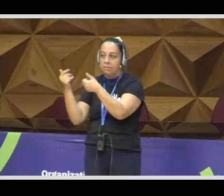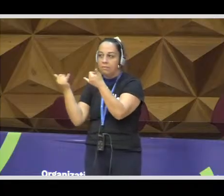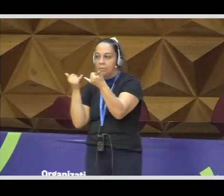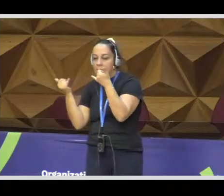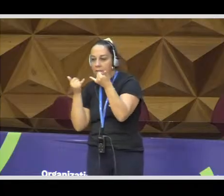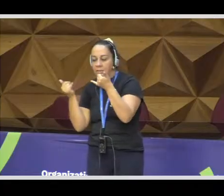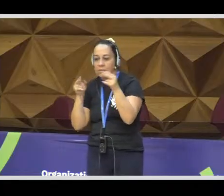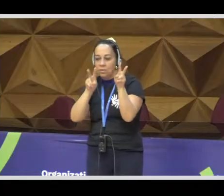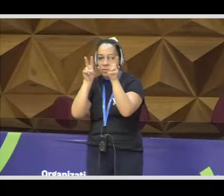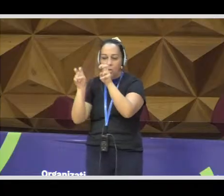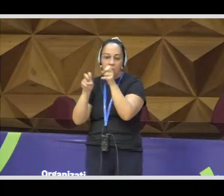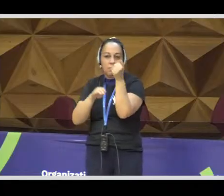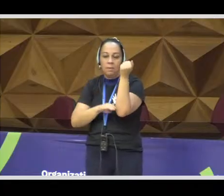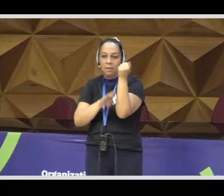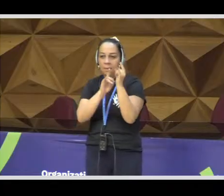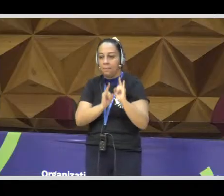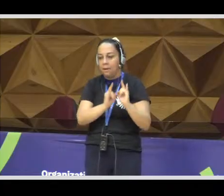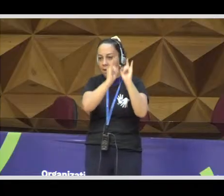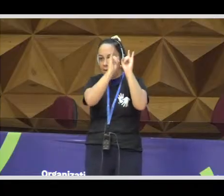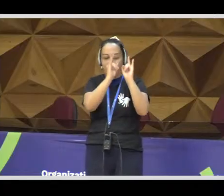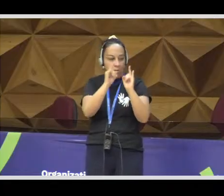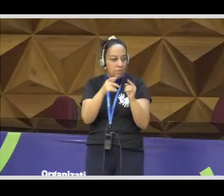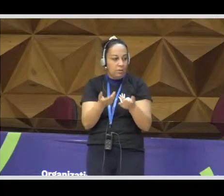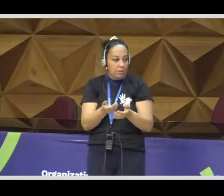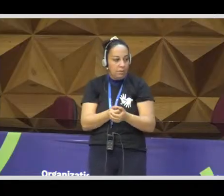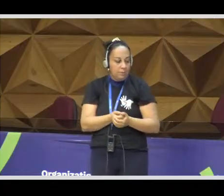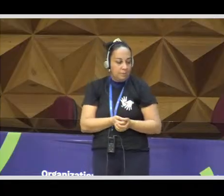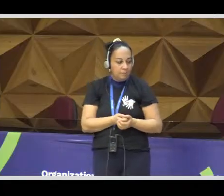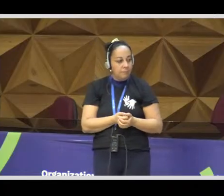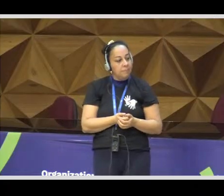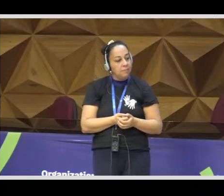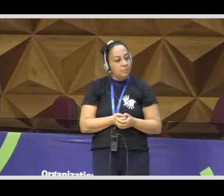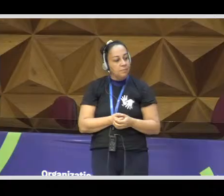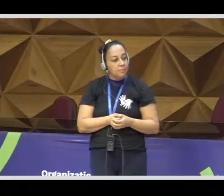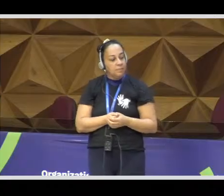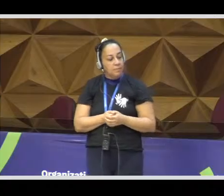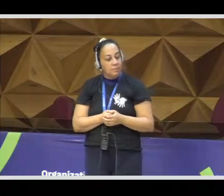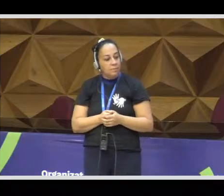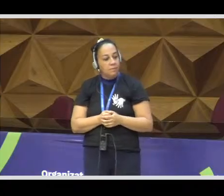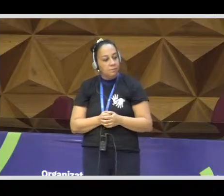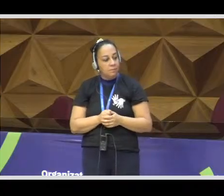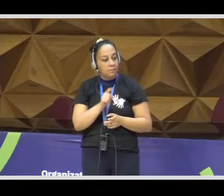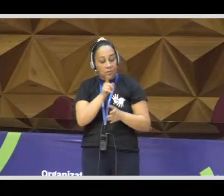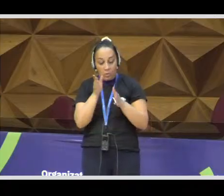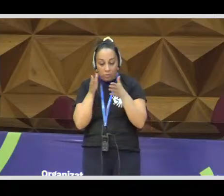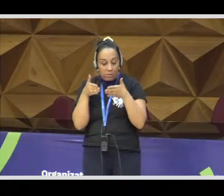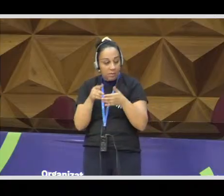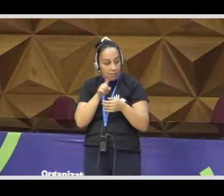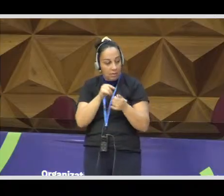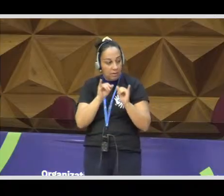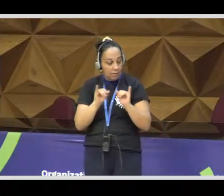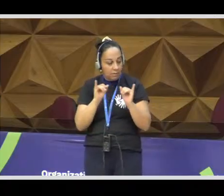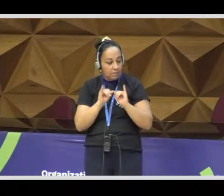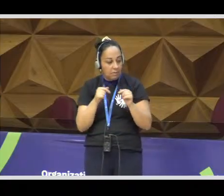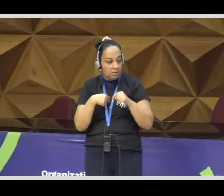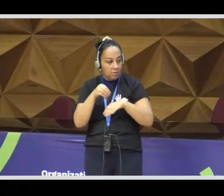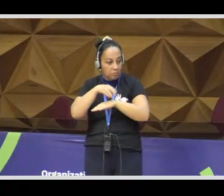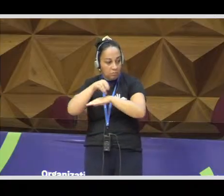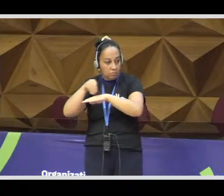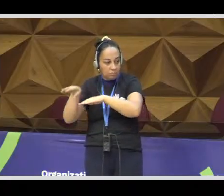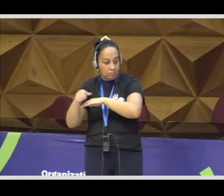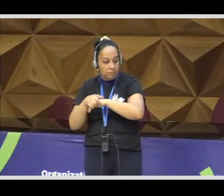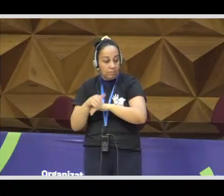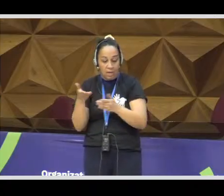So there we are, there's some information on the side of Glasgow Central Station. Or then, of course, we could be playing the game together. So now we're